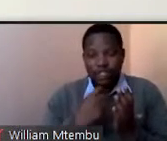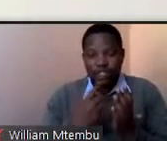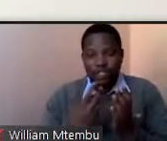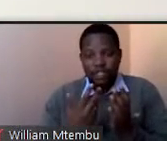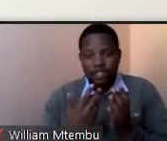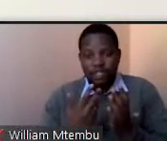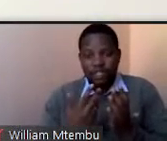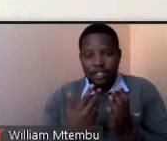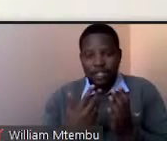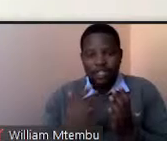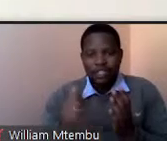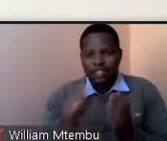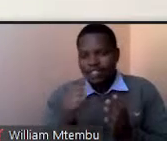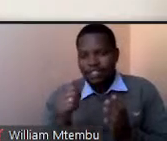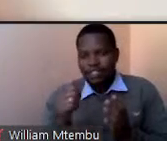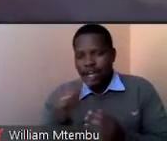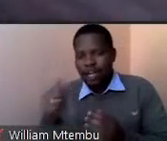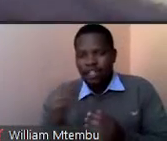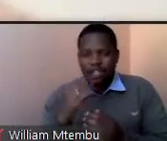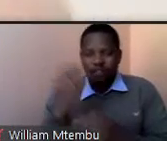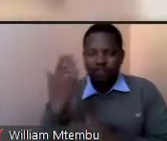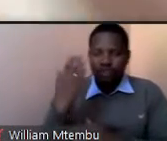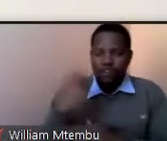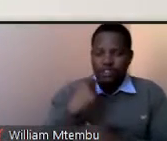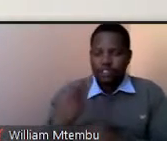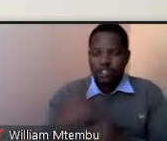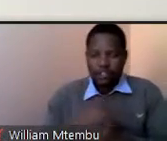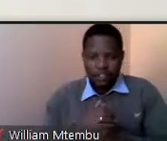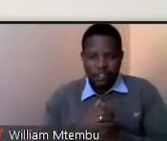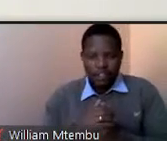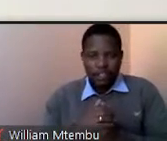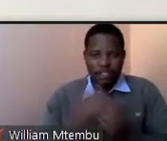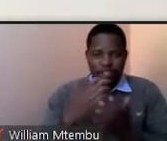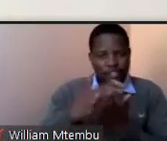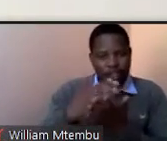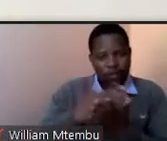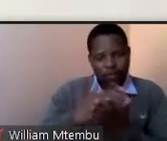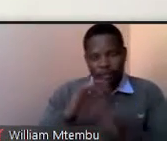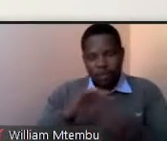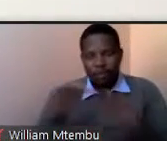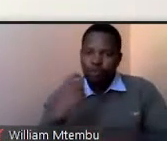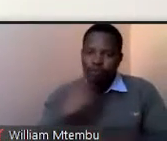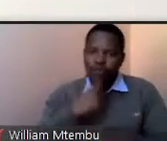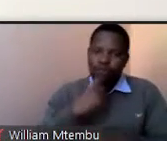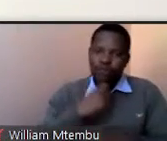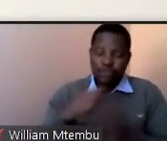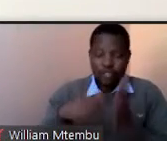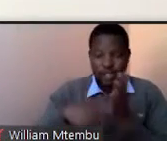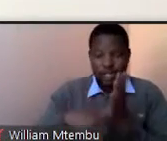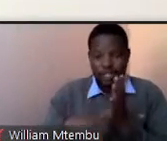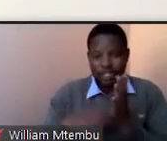there's this other speaker who said, even though some people are not using the grant